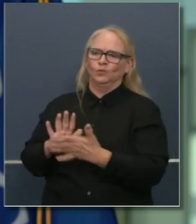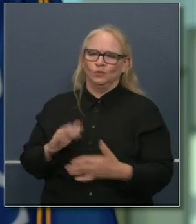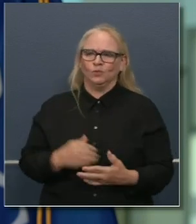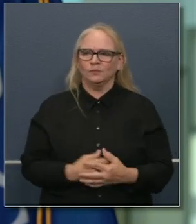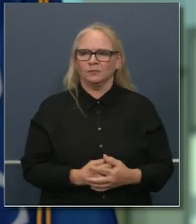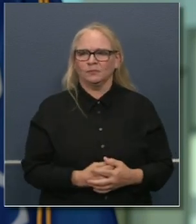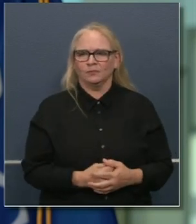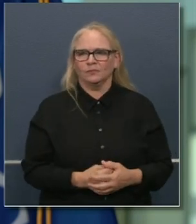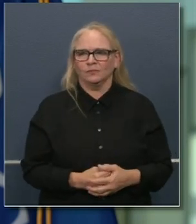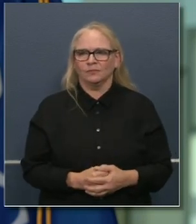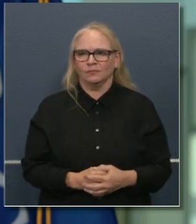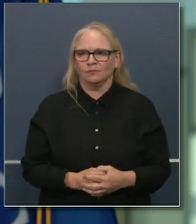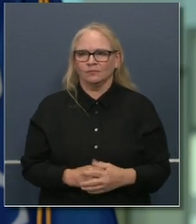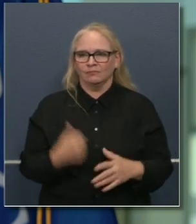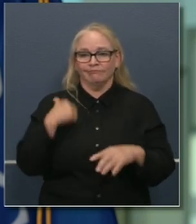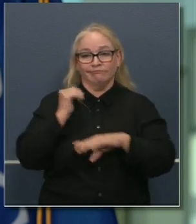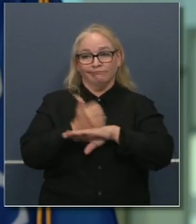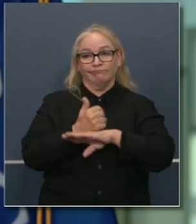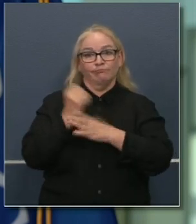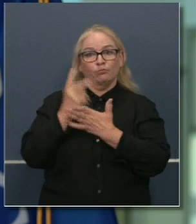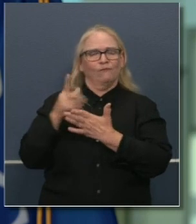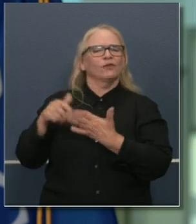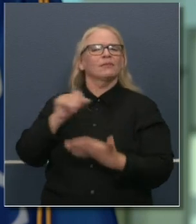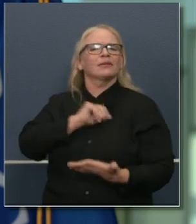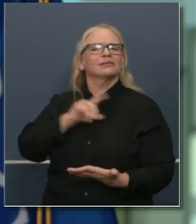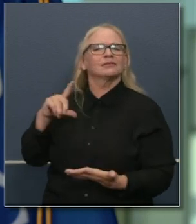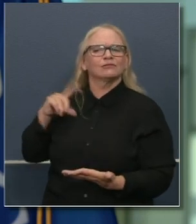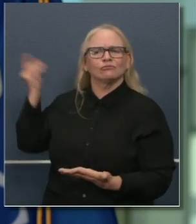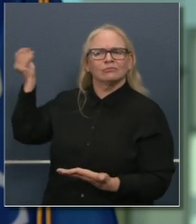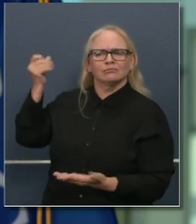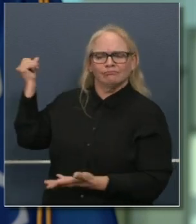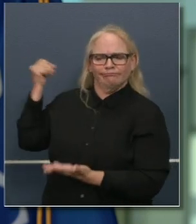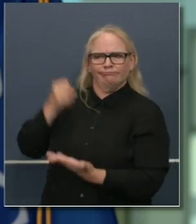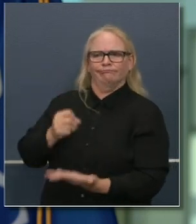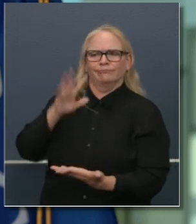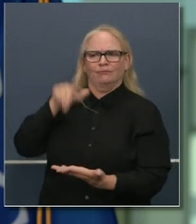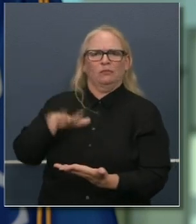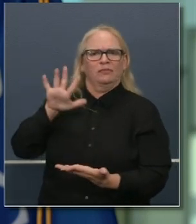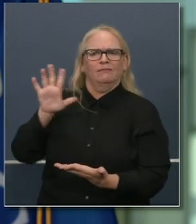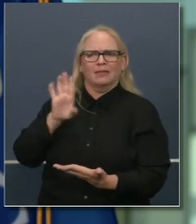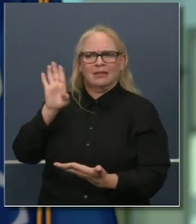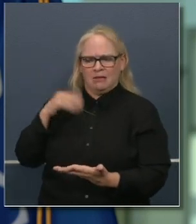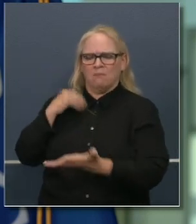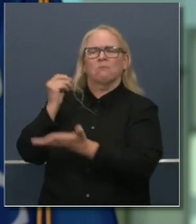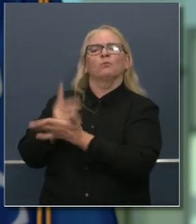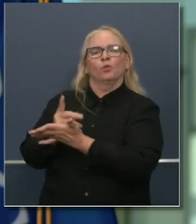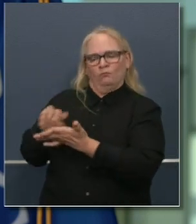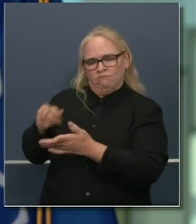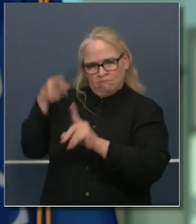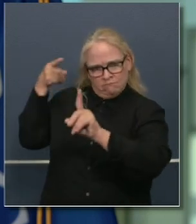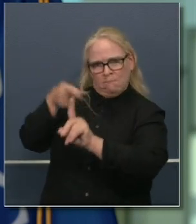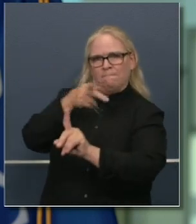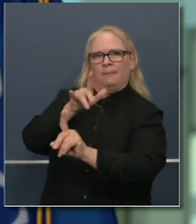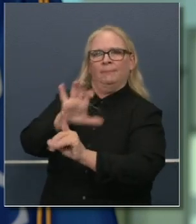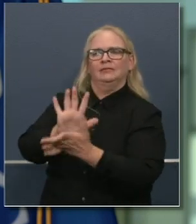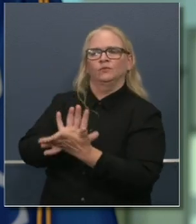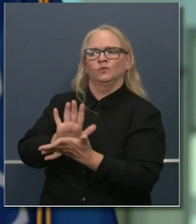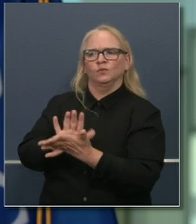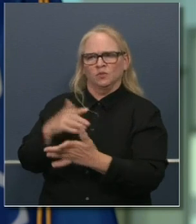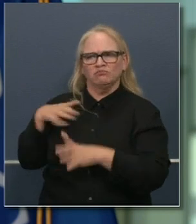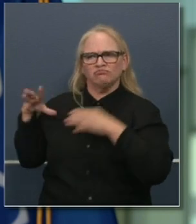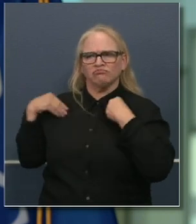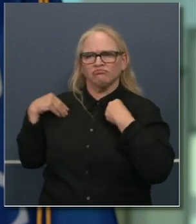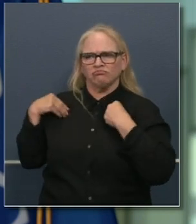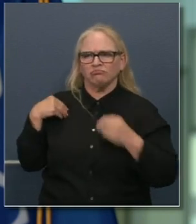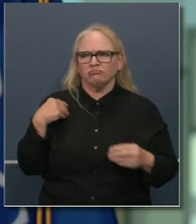the legislature and signed by me, it puts this in the form of a mandate in our